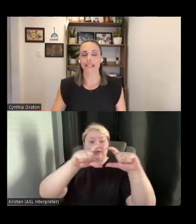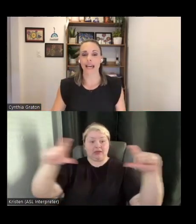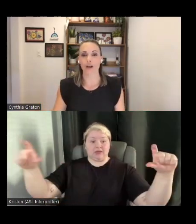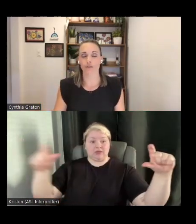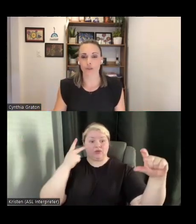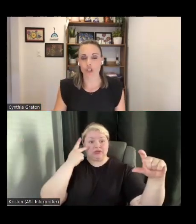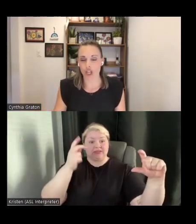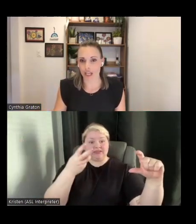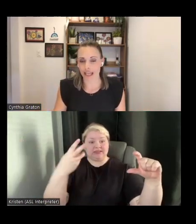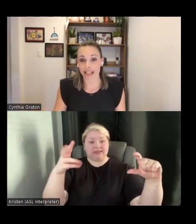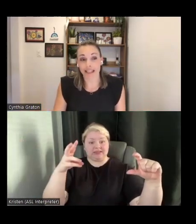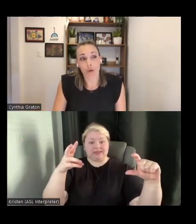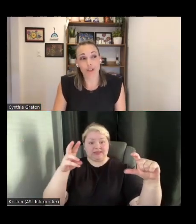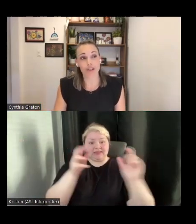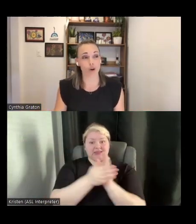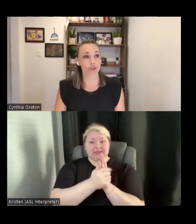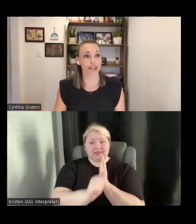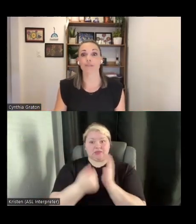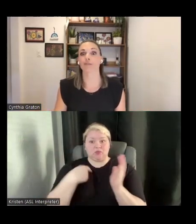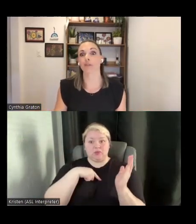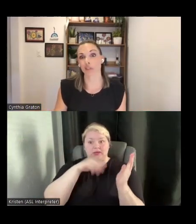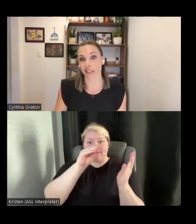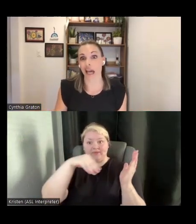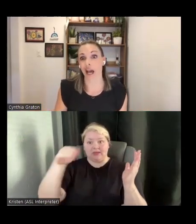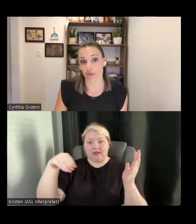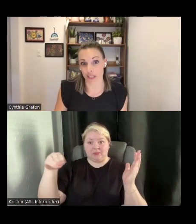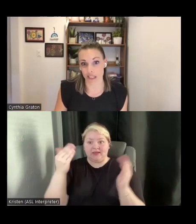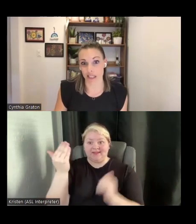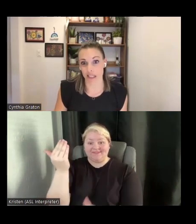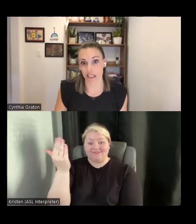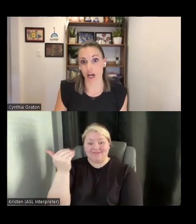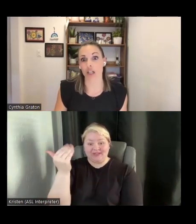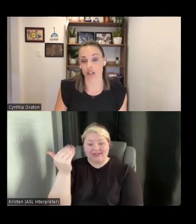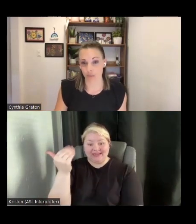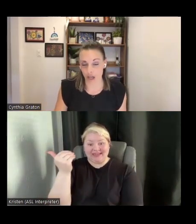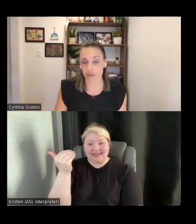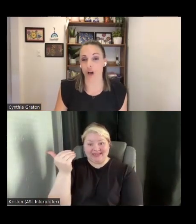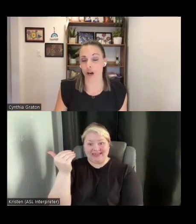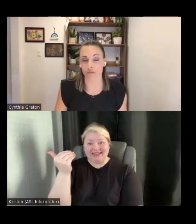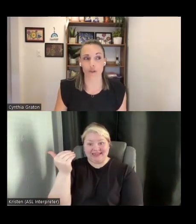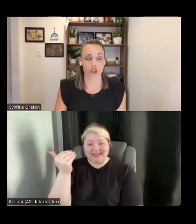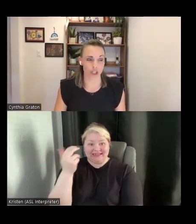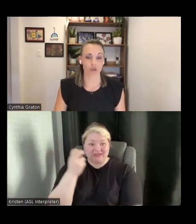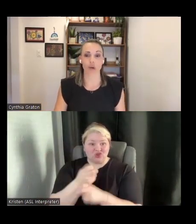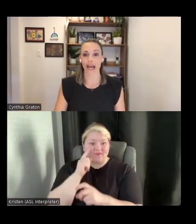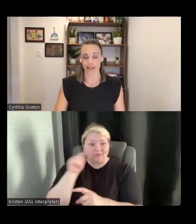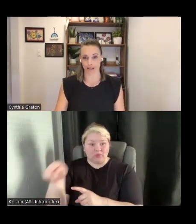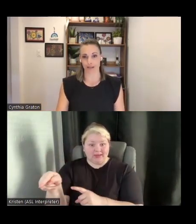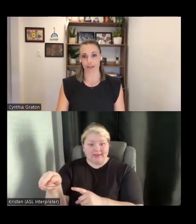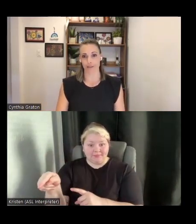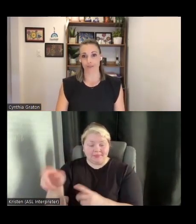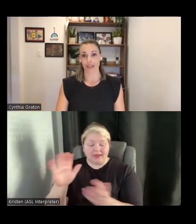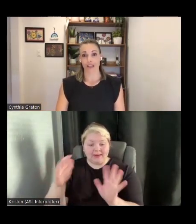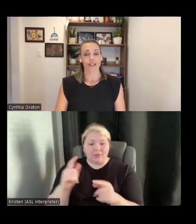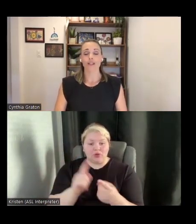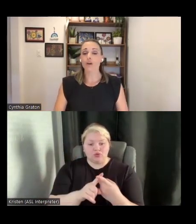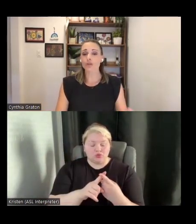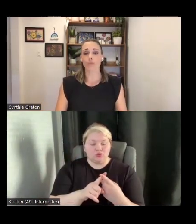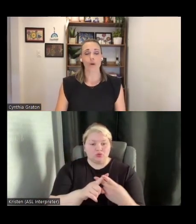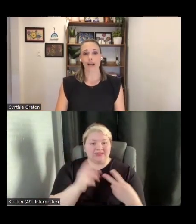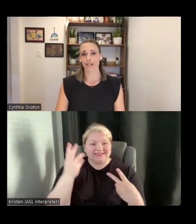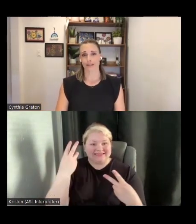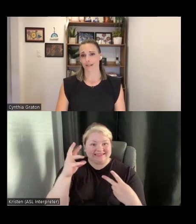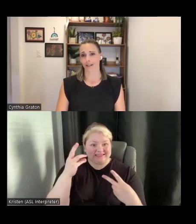fill that out for Jake. And now we know that 15 out of 16 are sometimes hard for Jake to access.